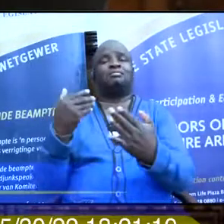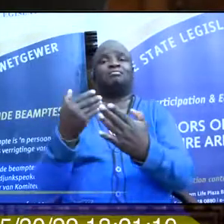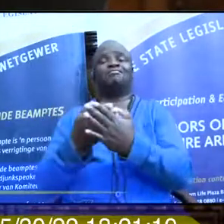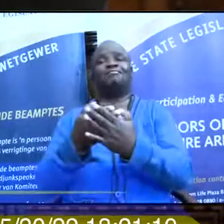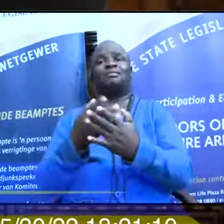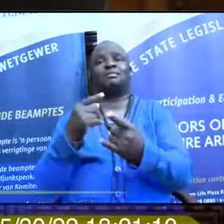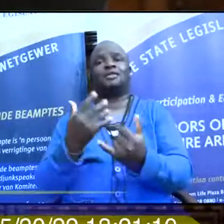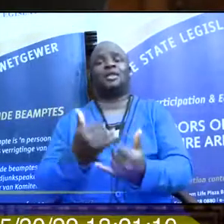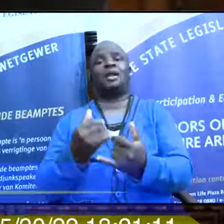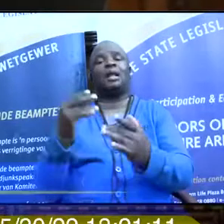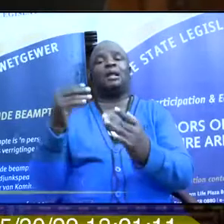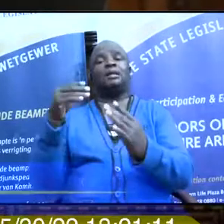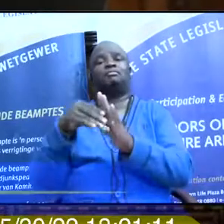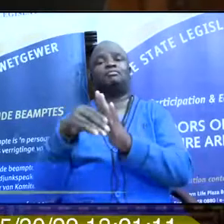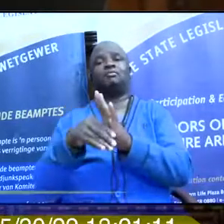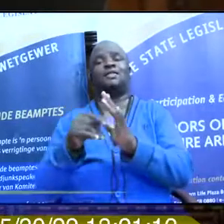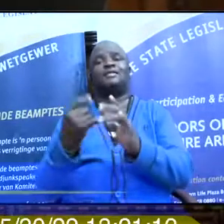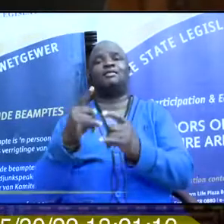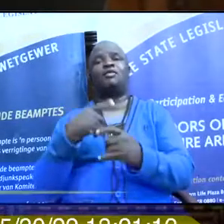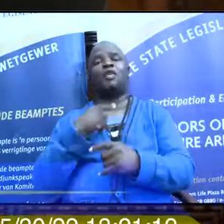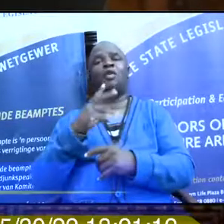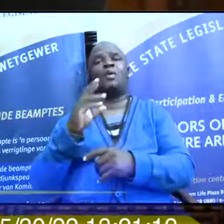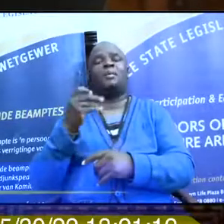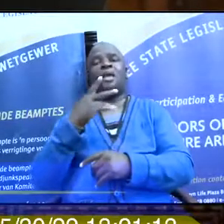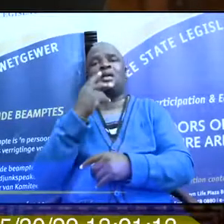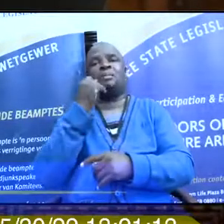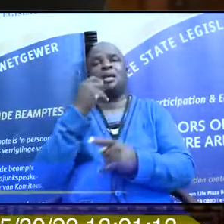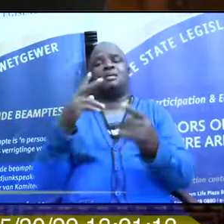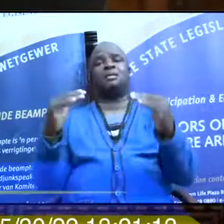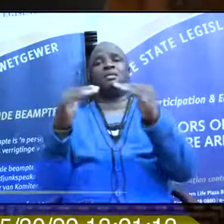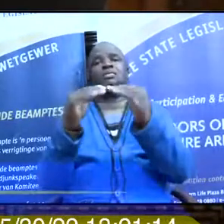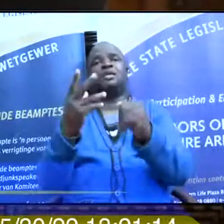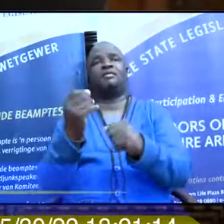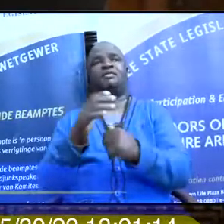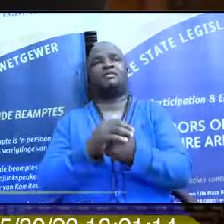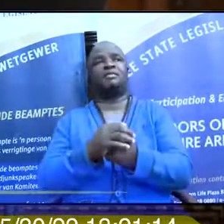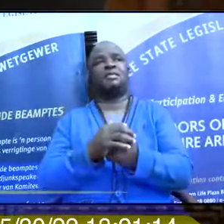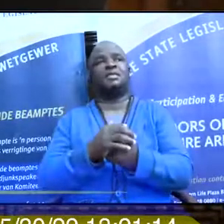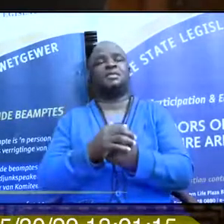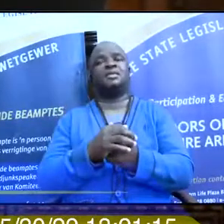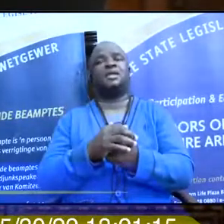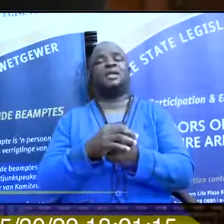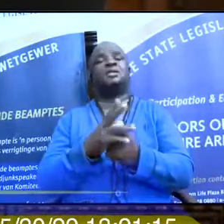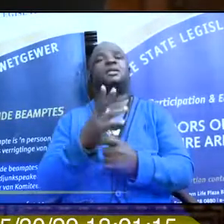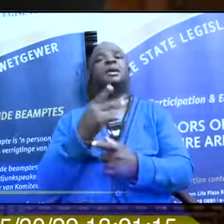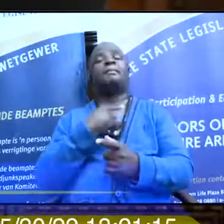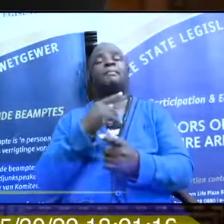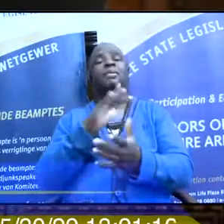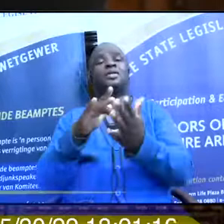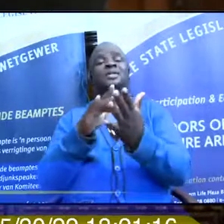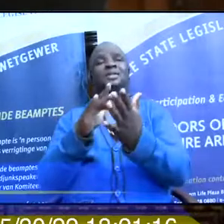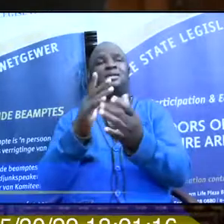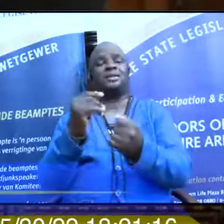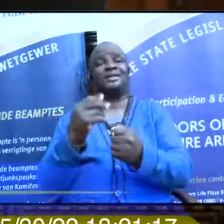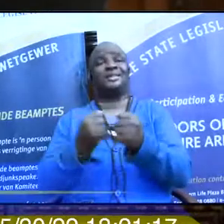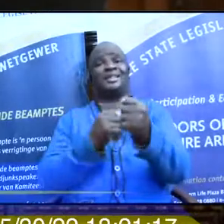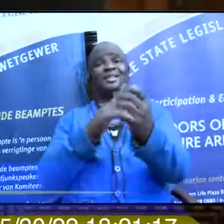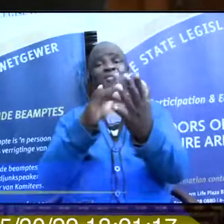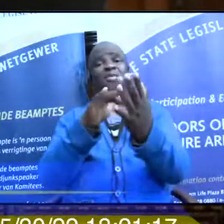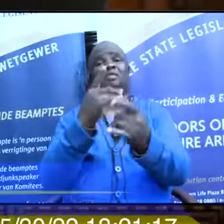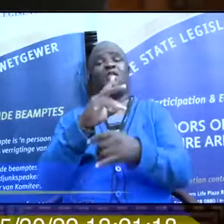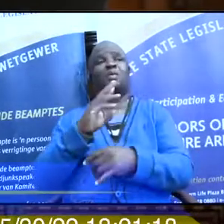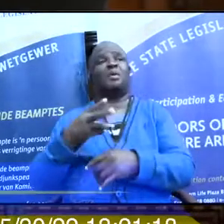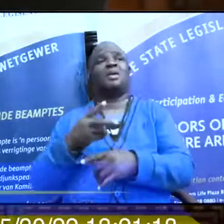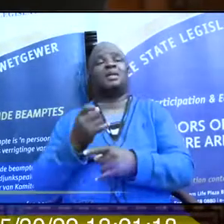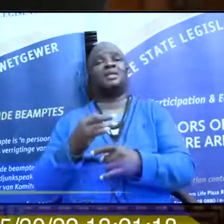in terms of gender equity in the workplace feeling of vacant strategic position by females